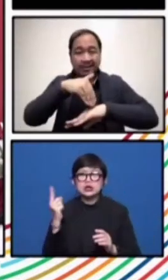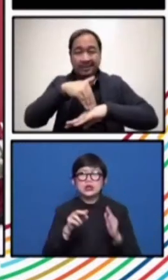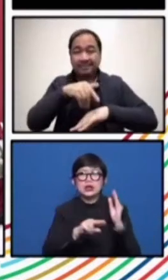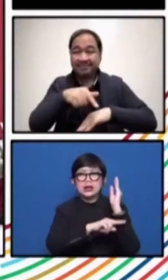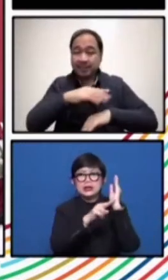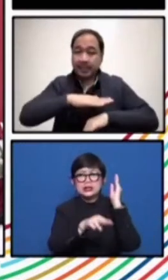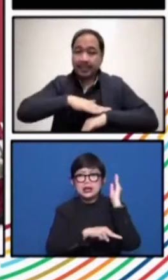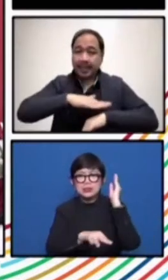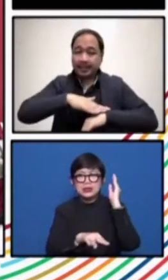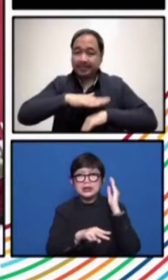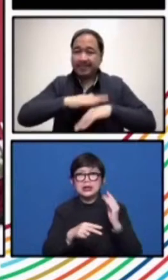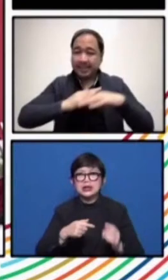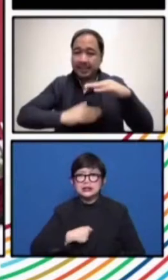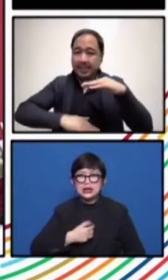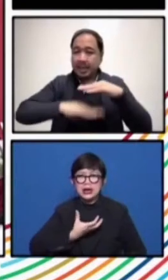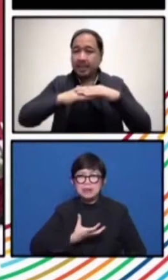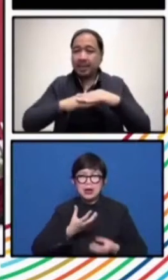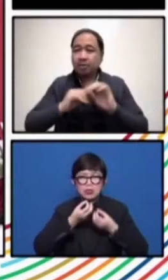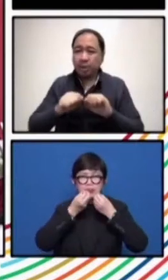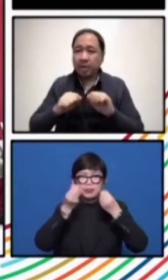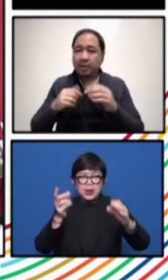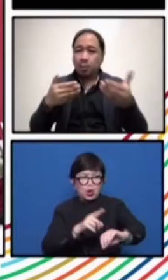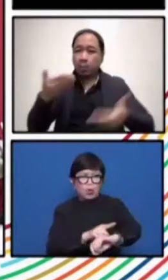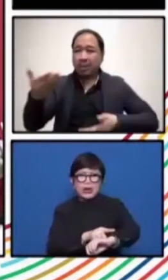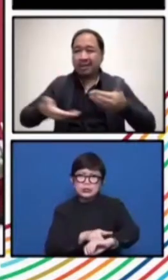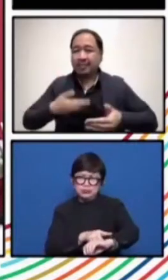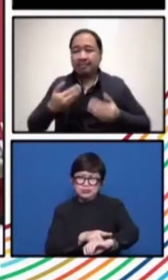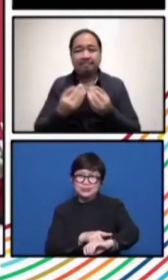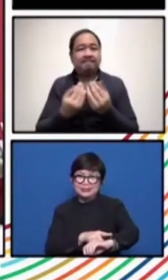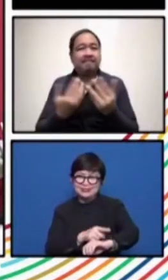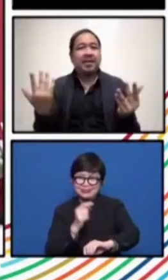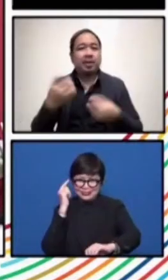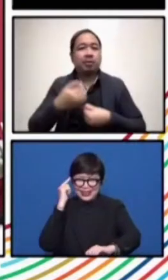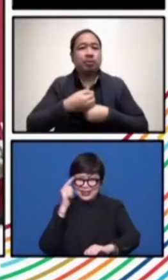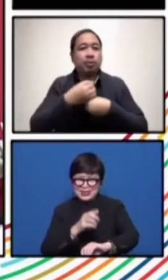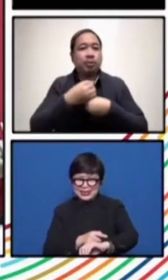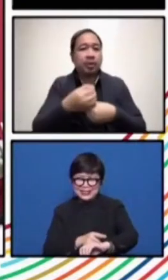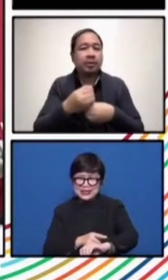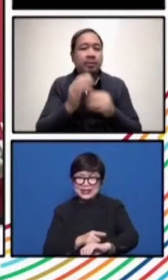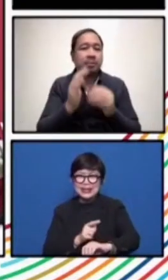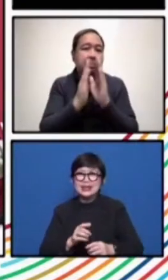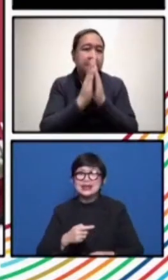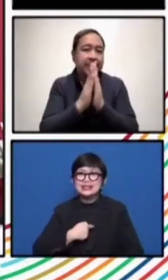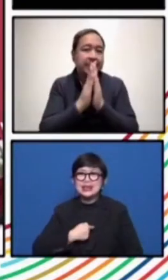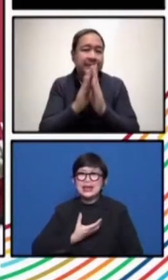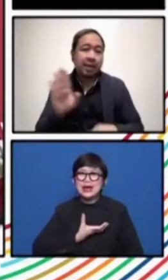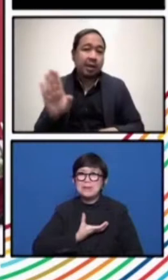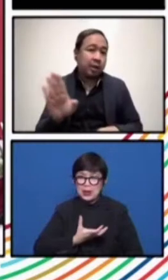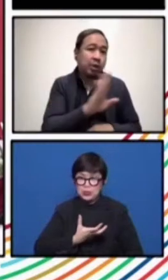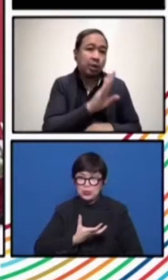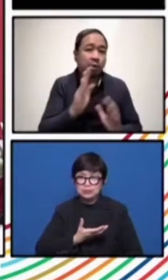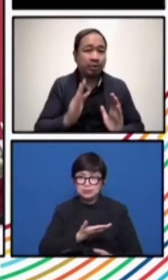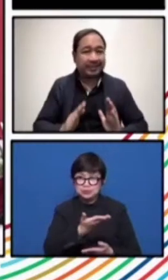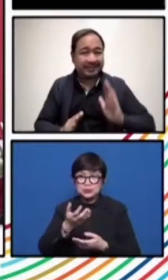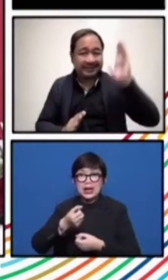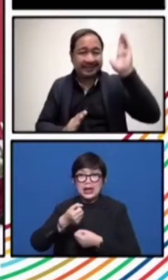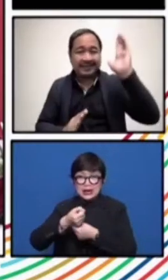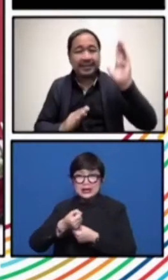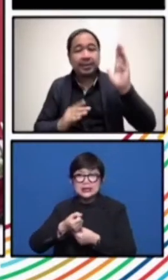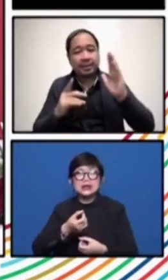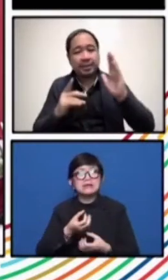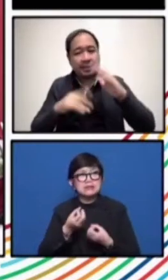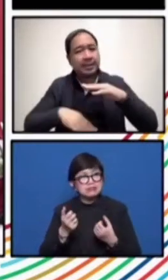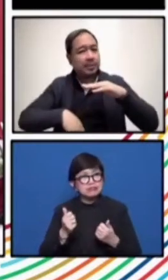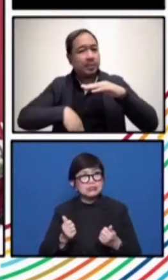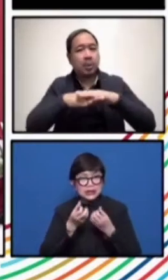of time and allowing as many delegates to speak as possible I request that you keep your interventions very short not longer than